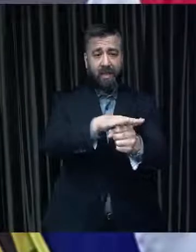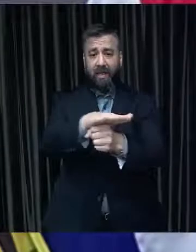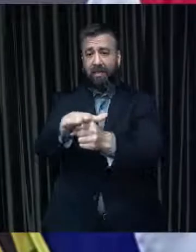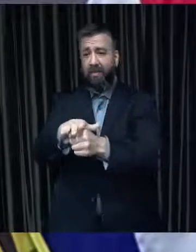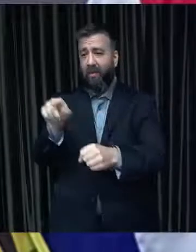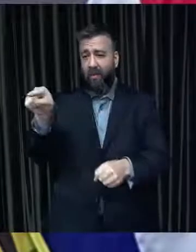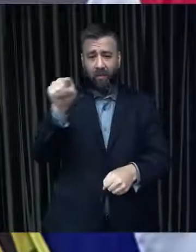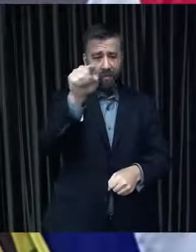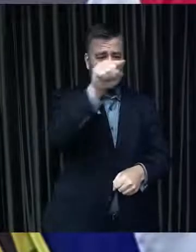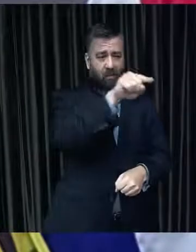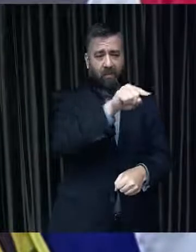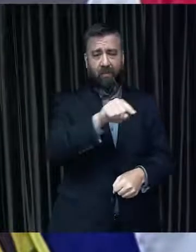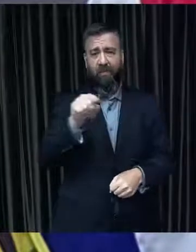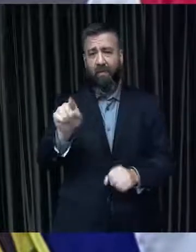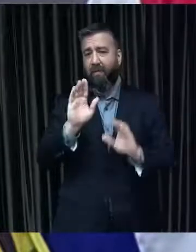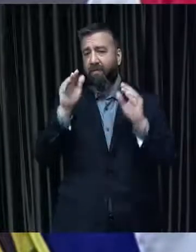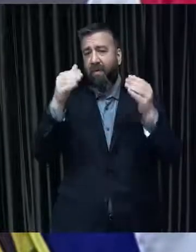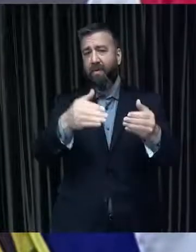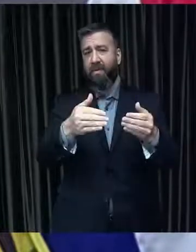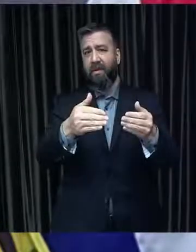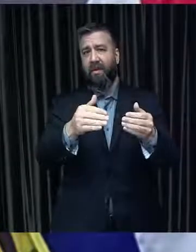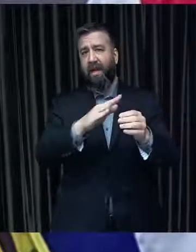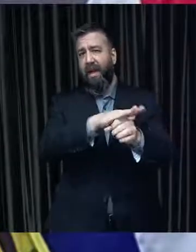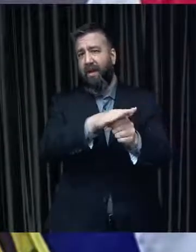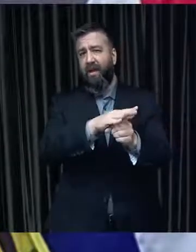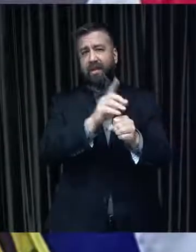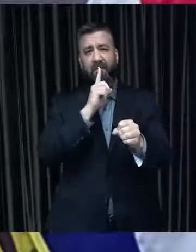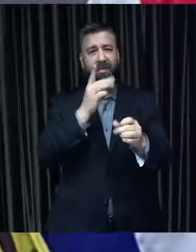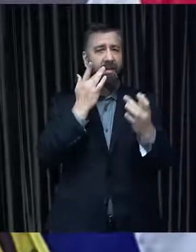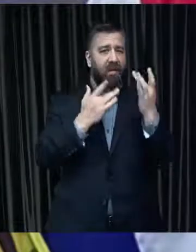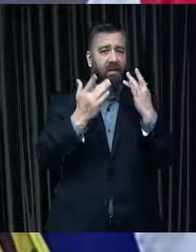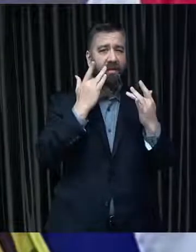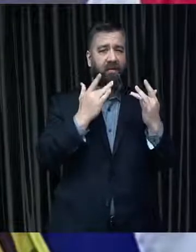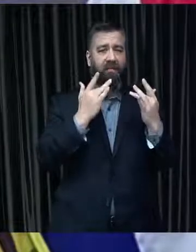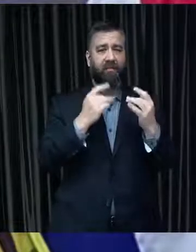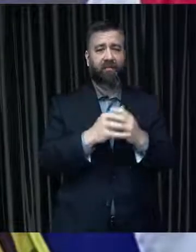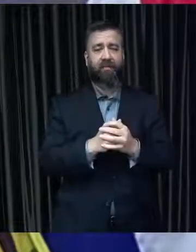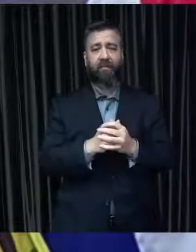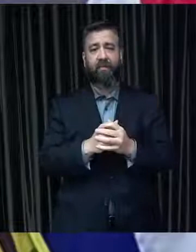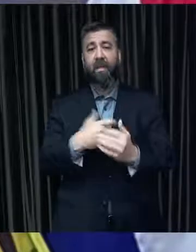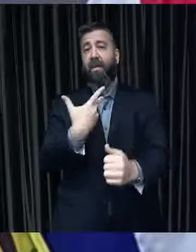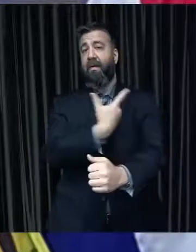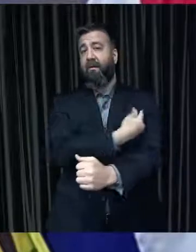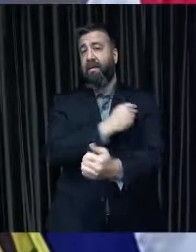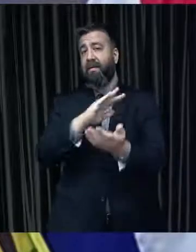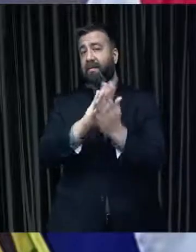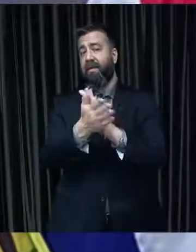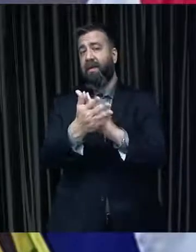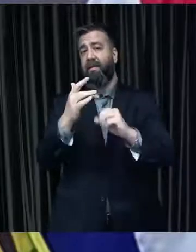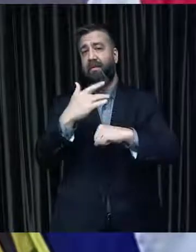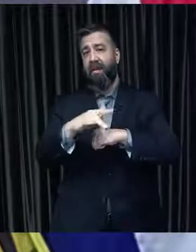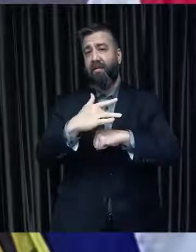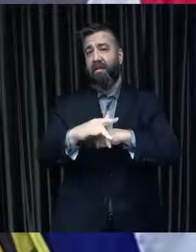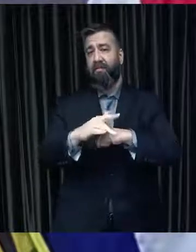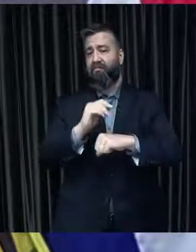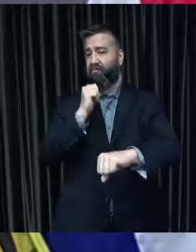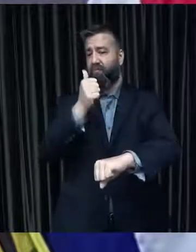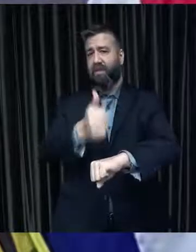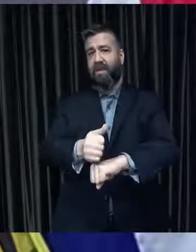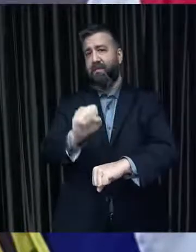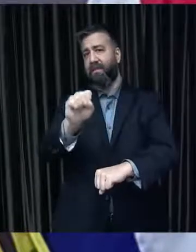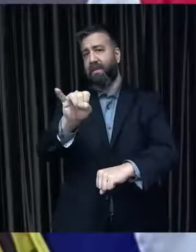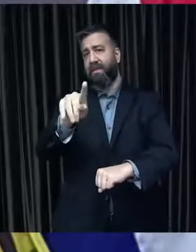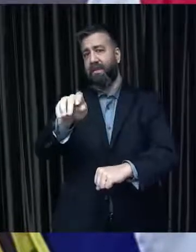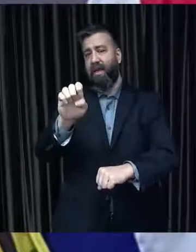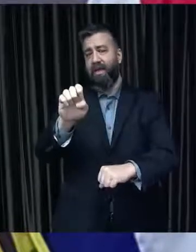was the greatest. As vaccine became available, we quickly began setting up sites across St. Louis County with our first large-scale